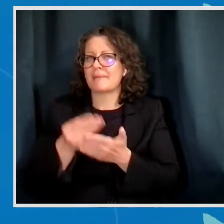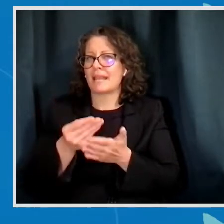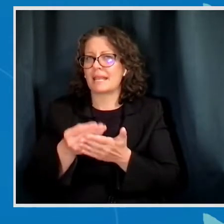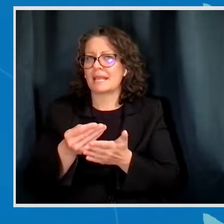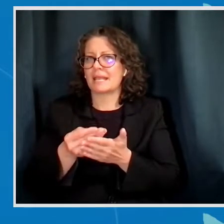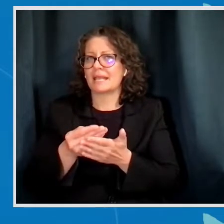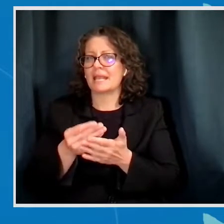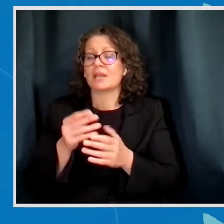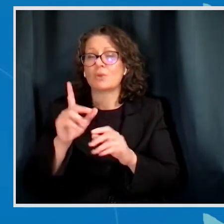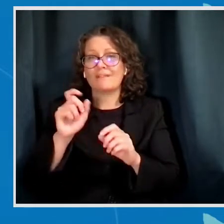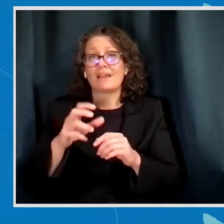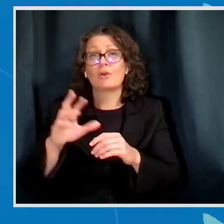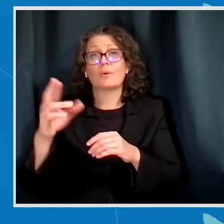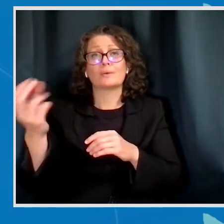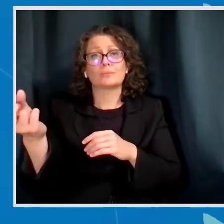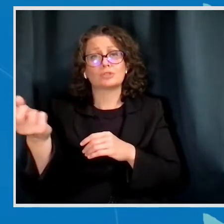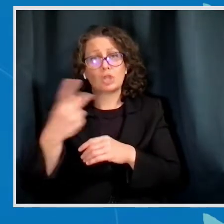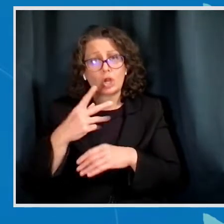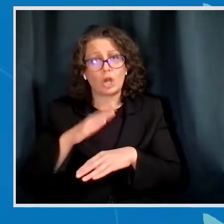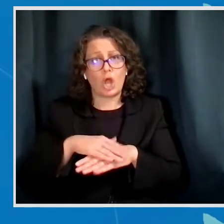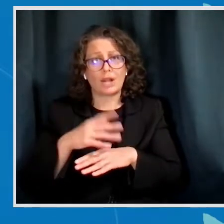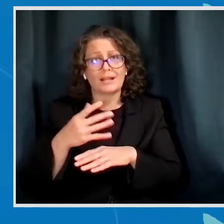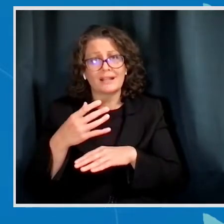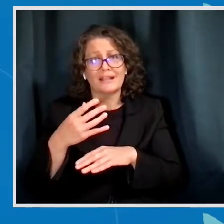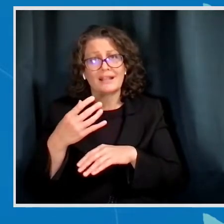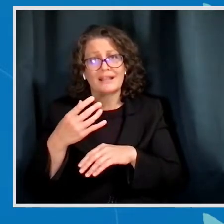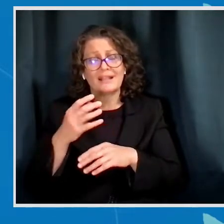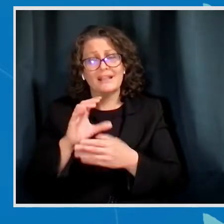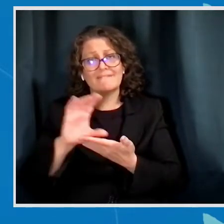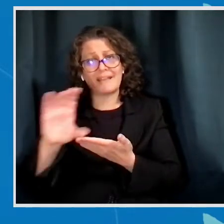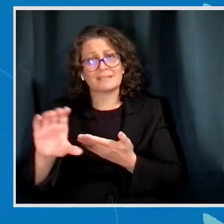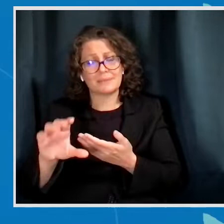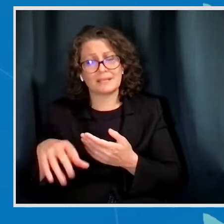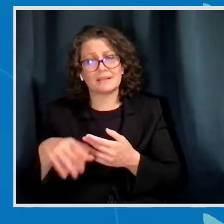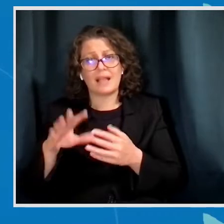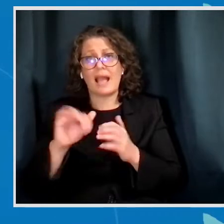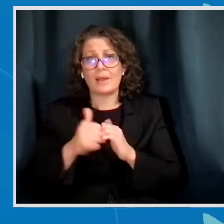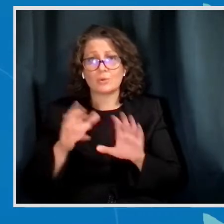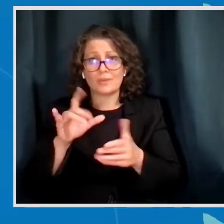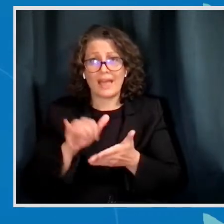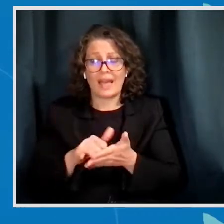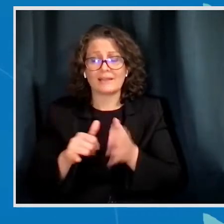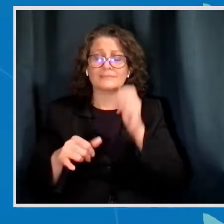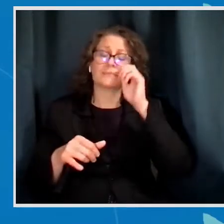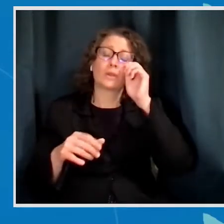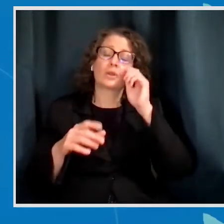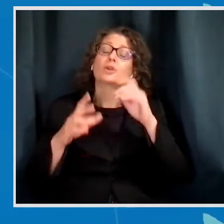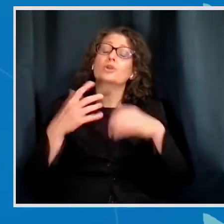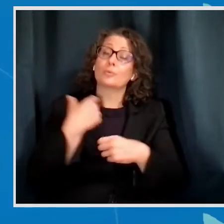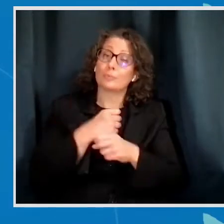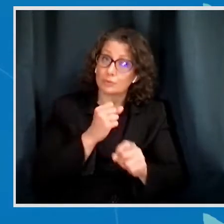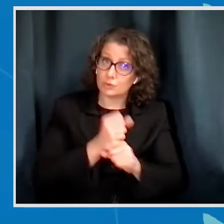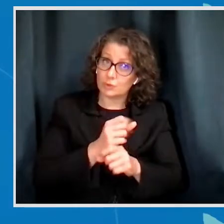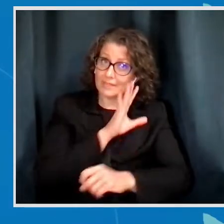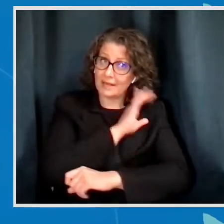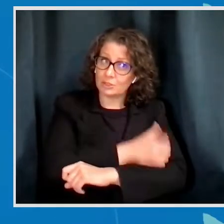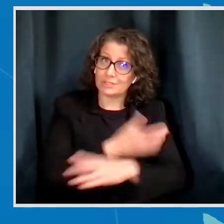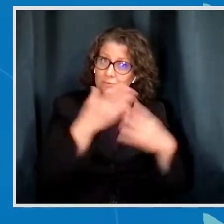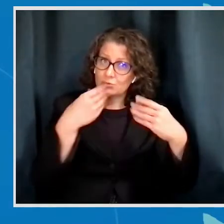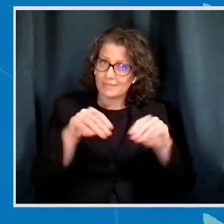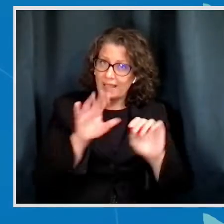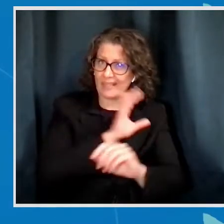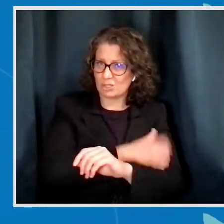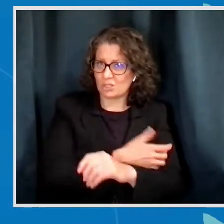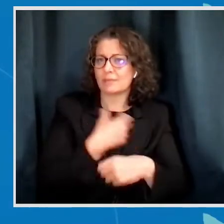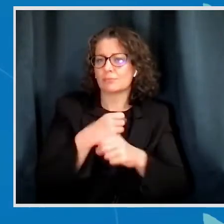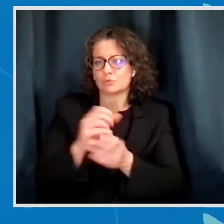that? The answer is yes. Producing energy, you sell energy, produces revenue.